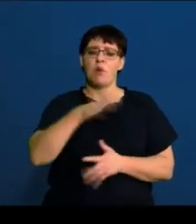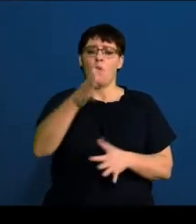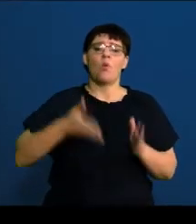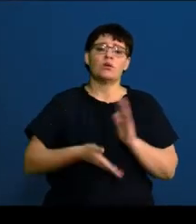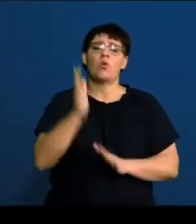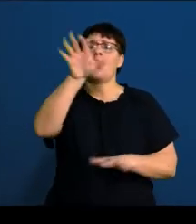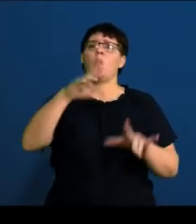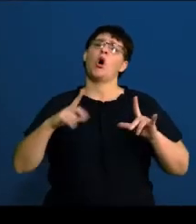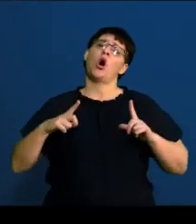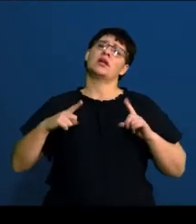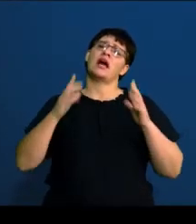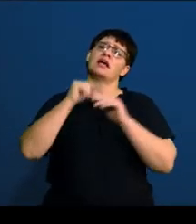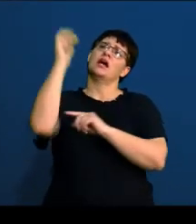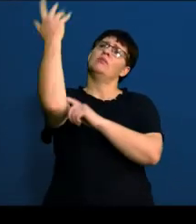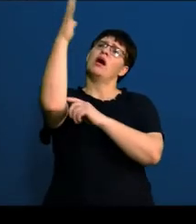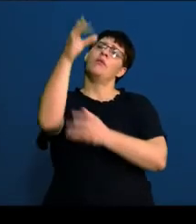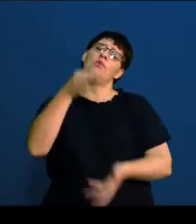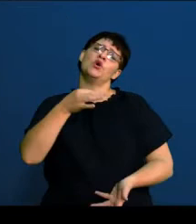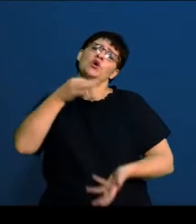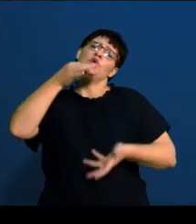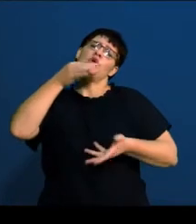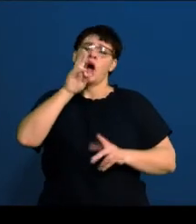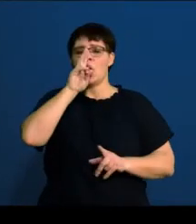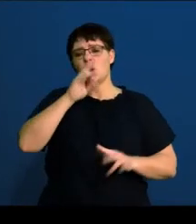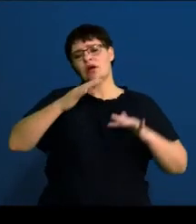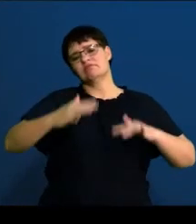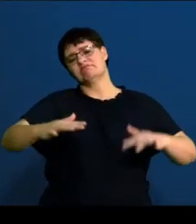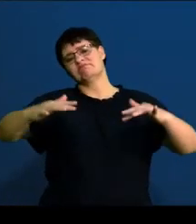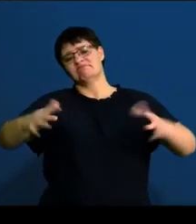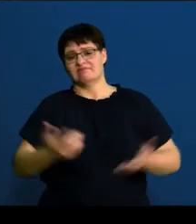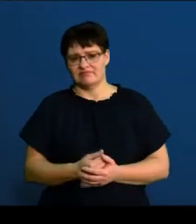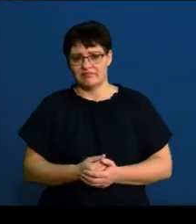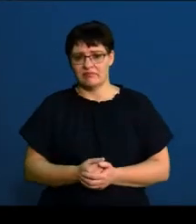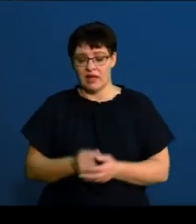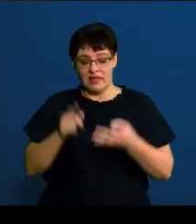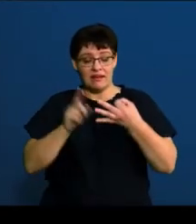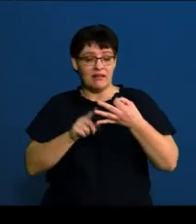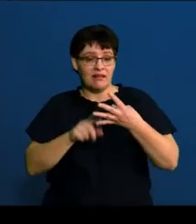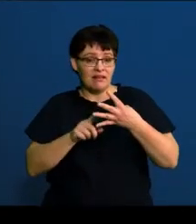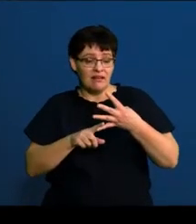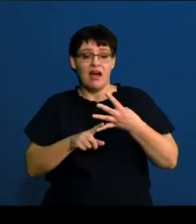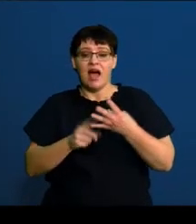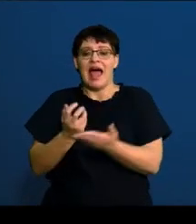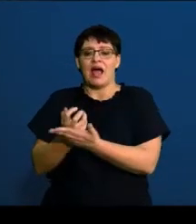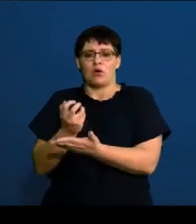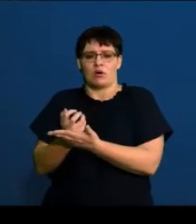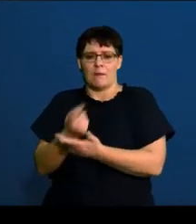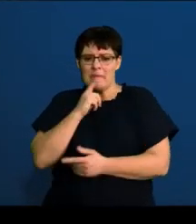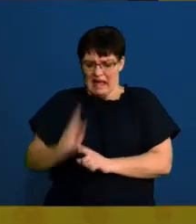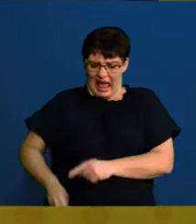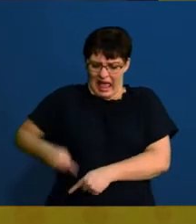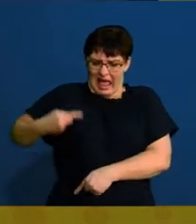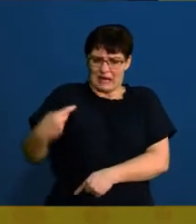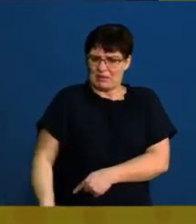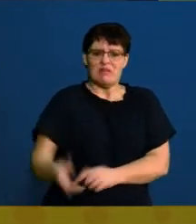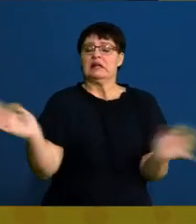holiday to a place that looks like a paradise. And economical, something that doesn't put a dent in your pocket, something